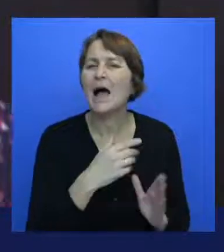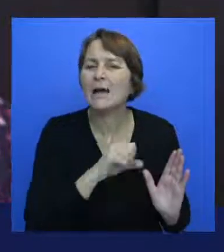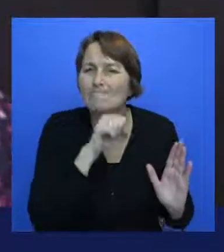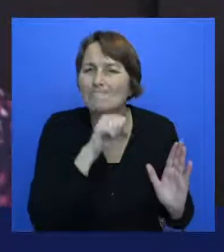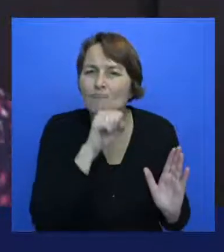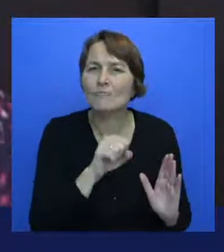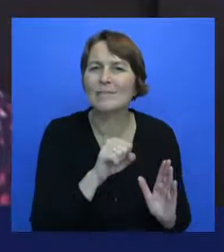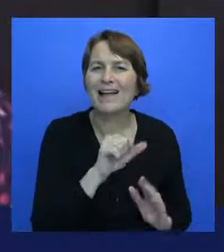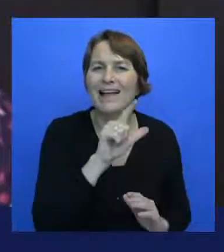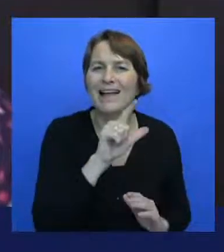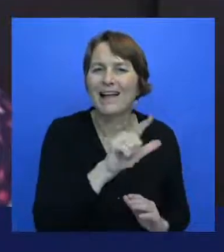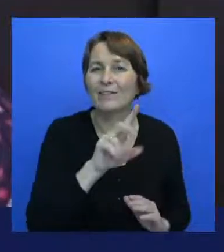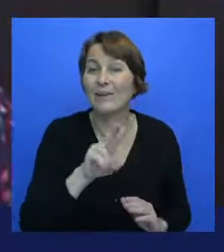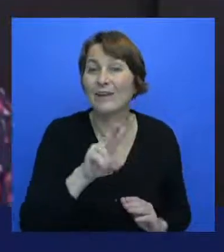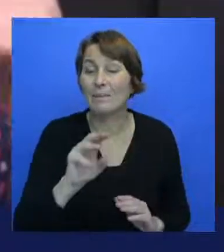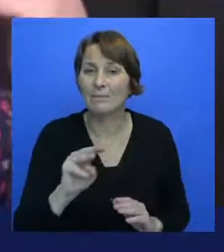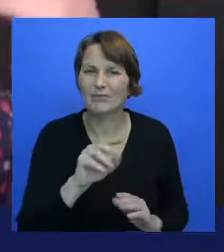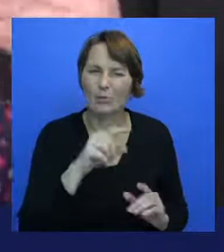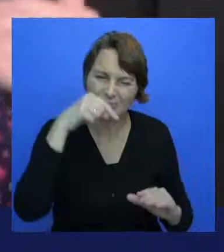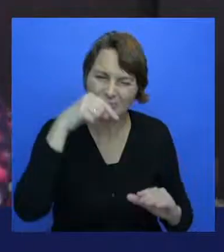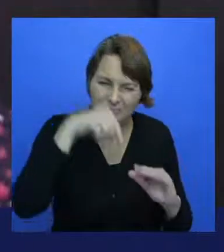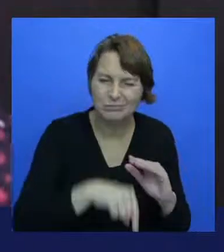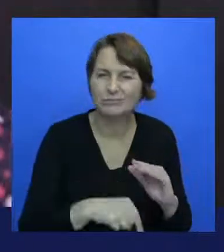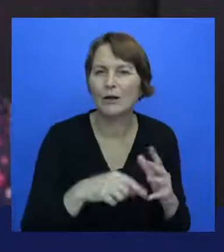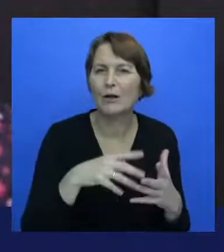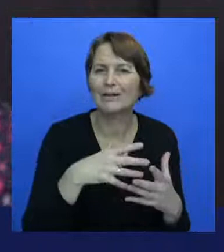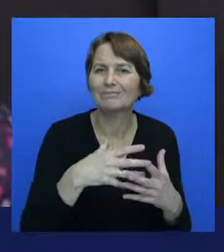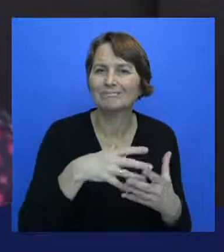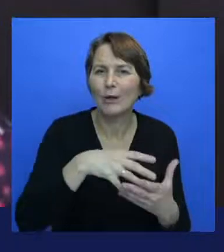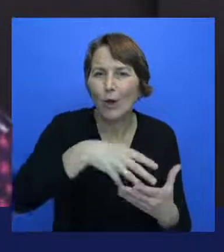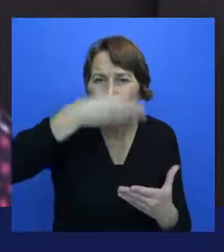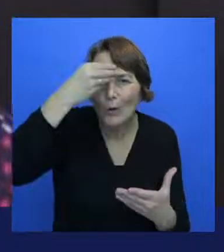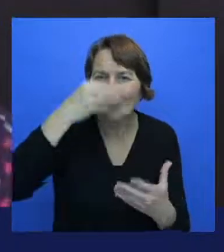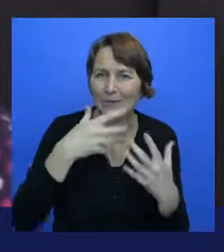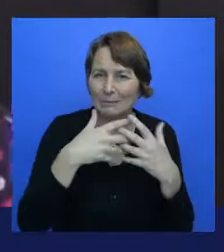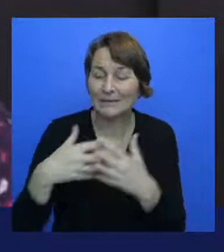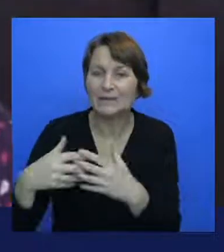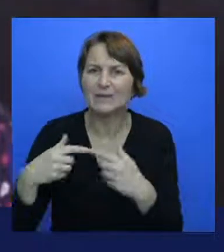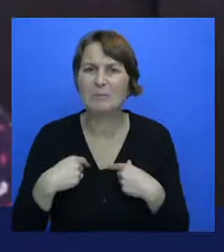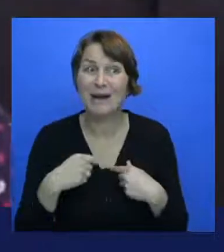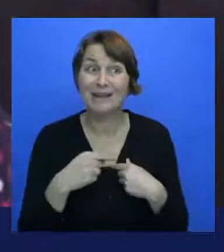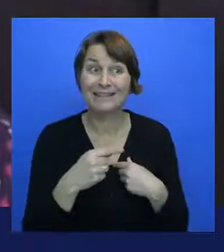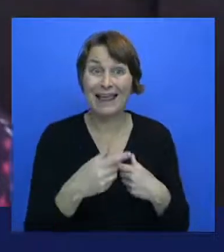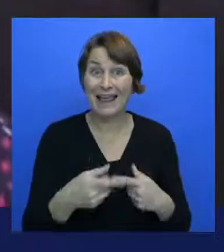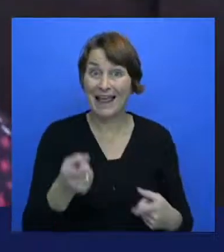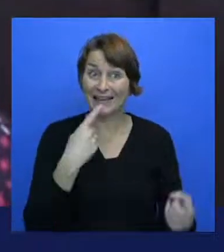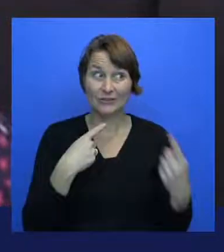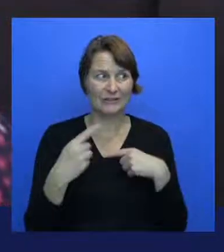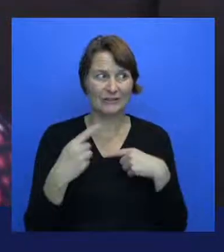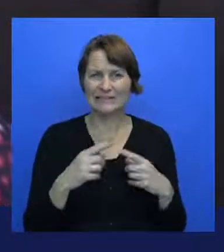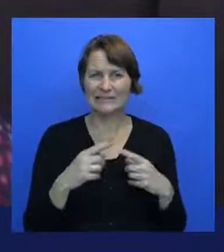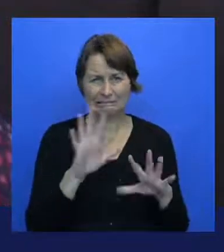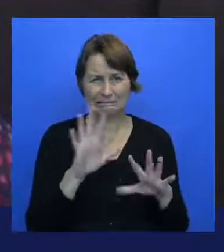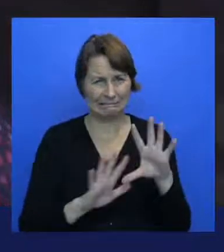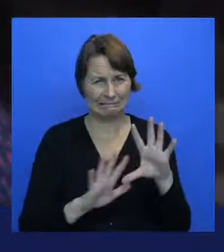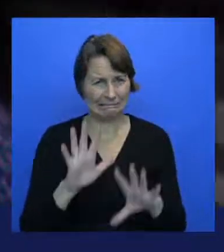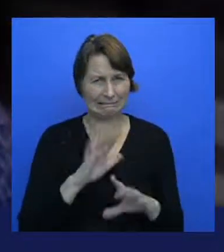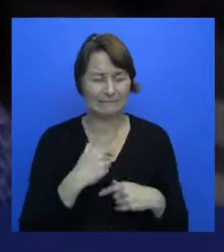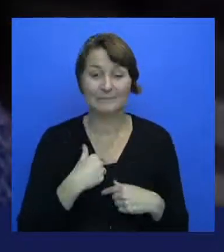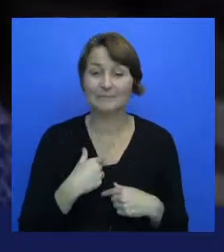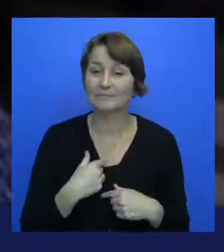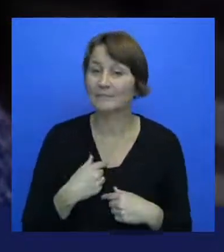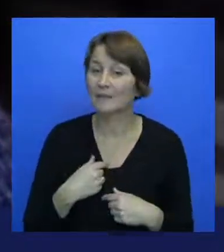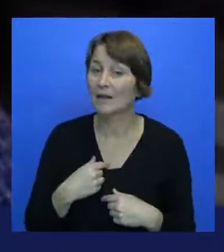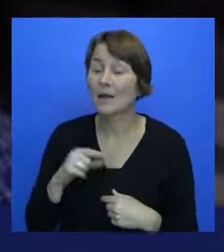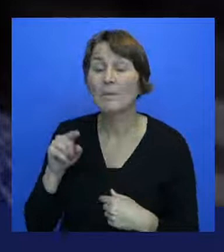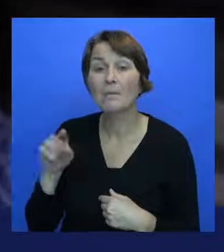Award winners about deep learning, and their answers tend to be quite squishy. Yeah. And it's not normal, right? You